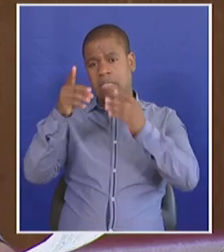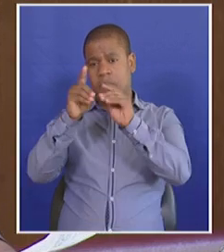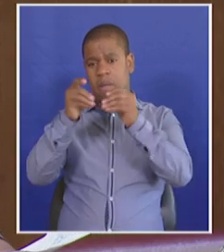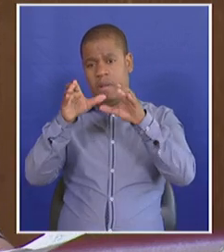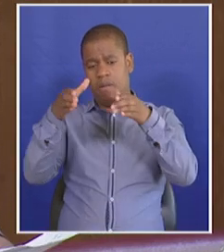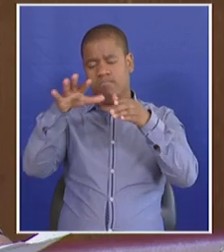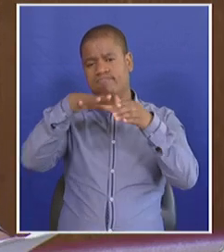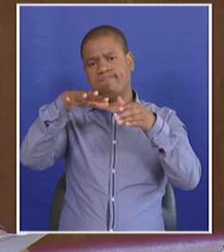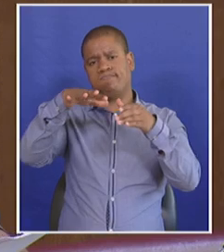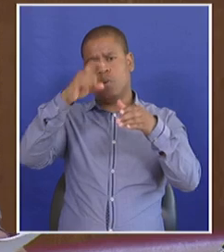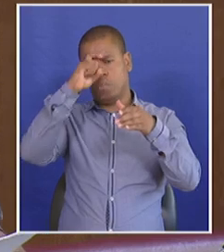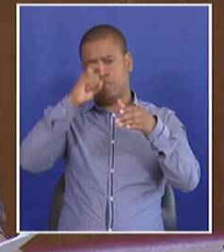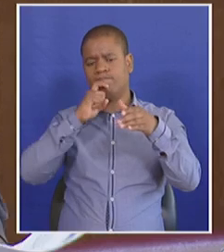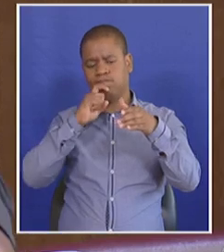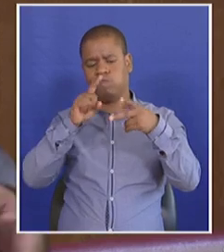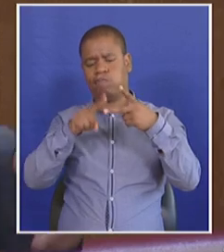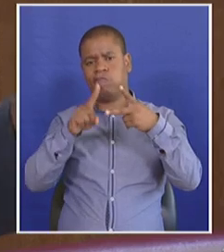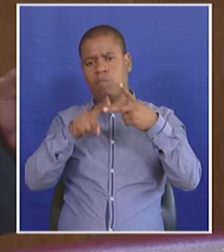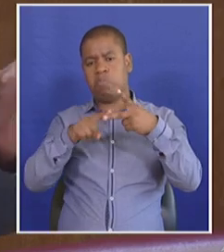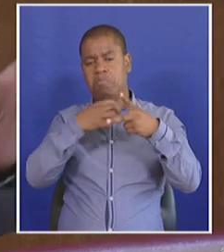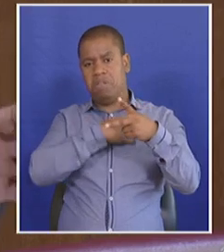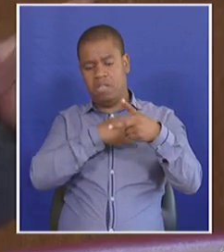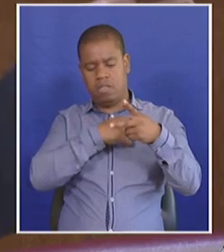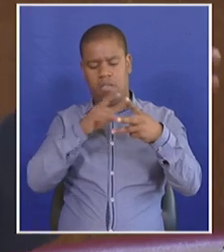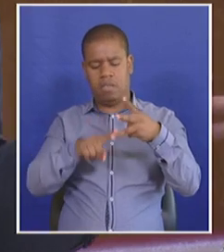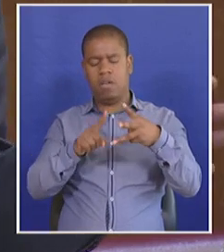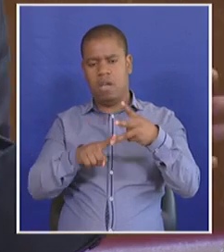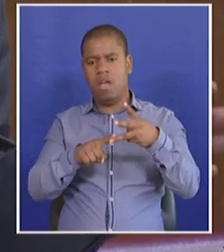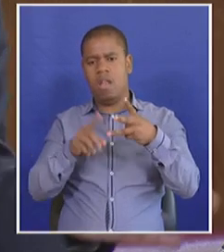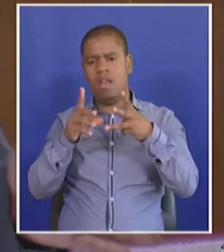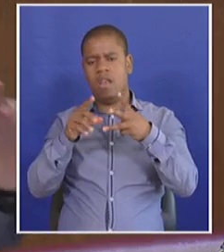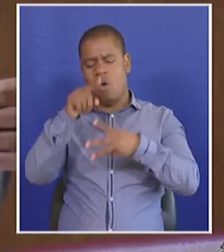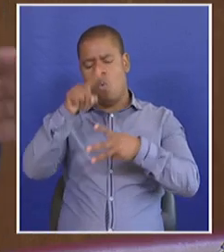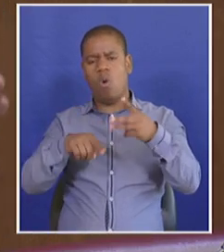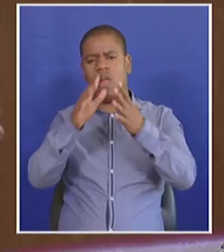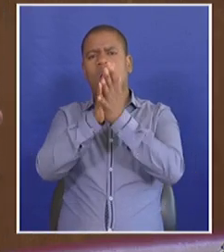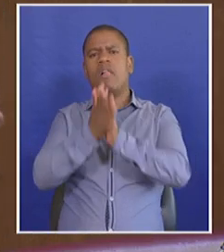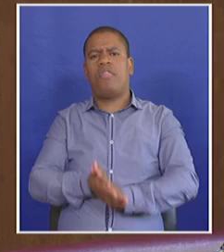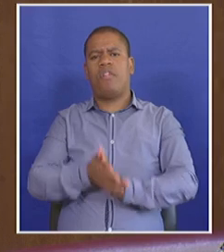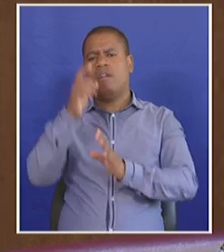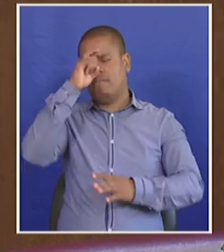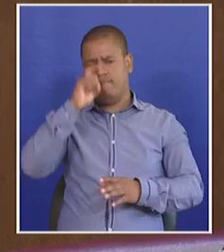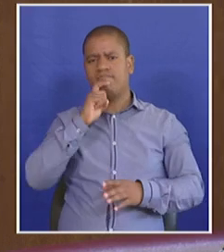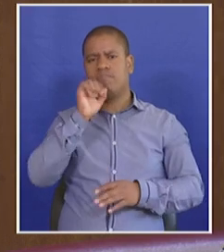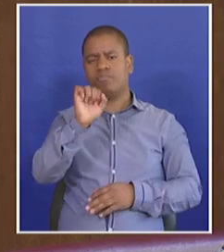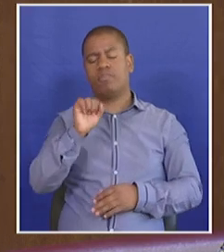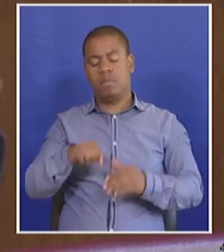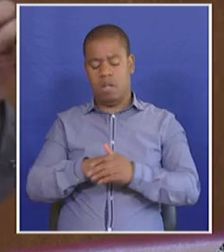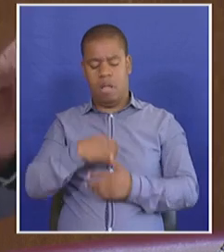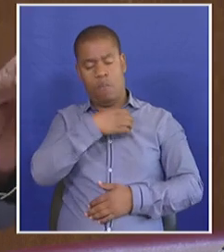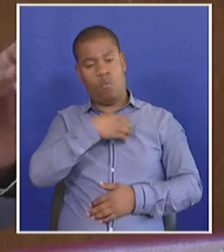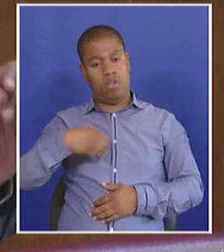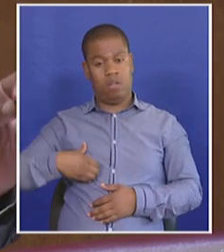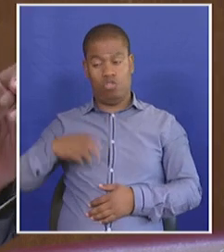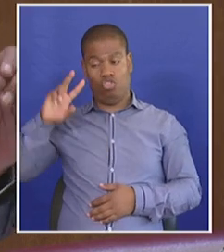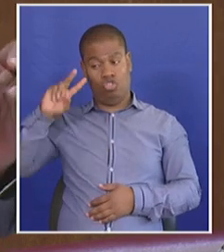whole. That, you said that, and now the president changed but didn't